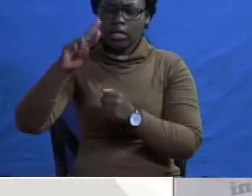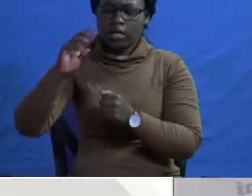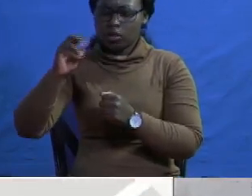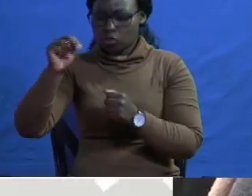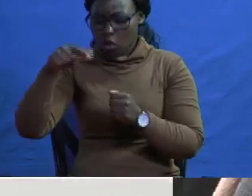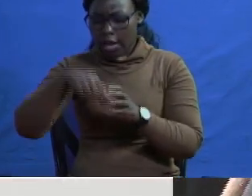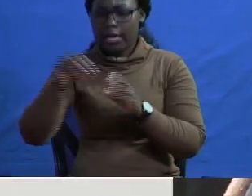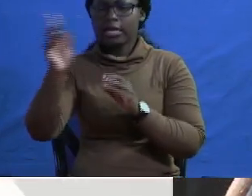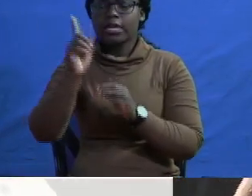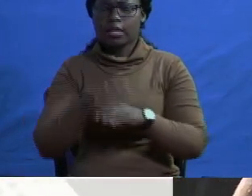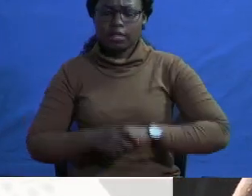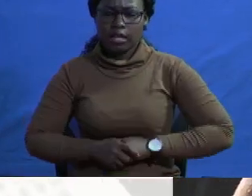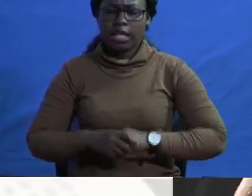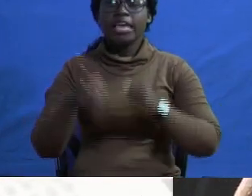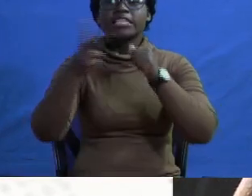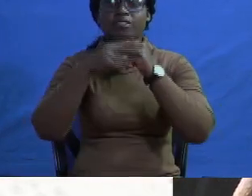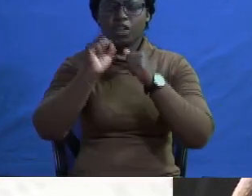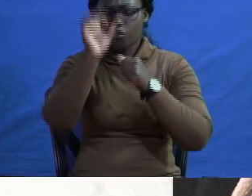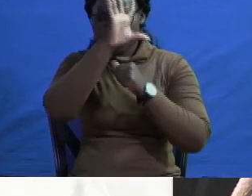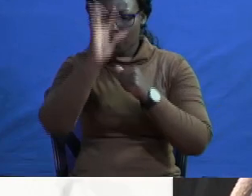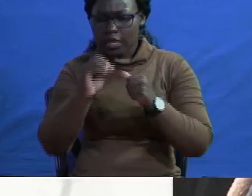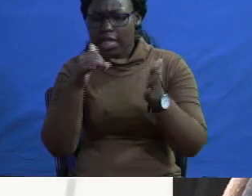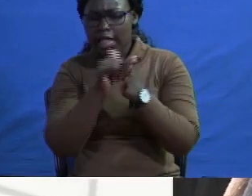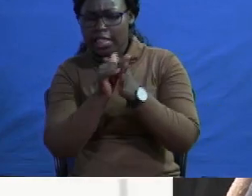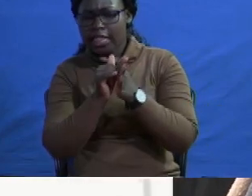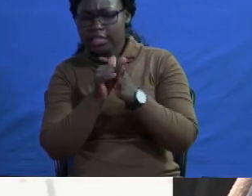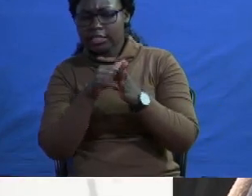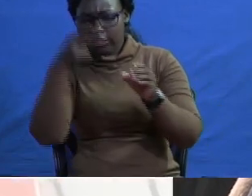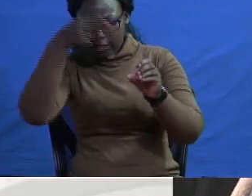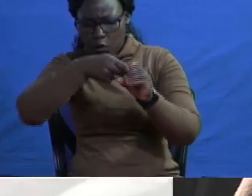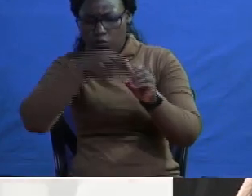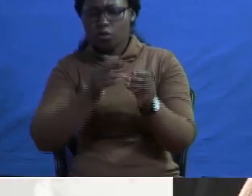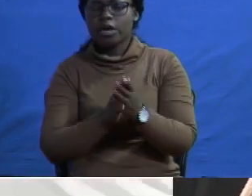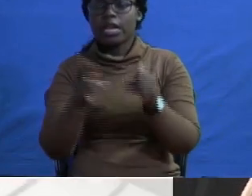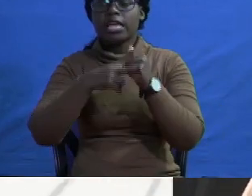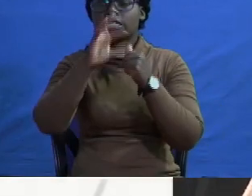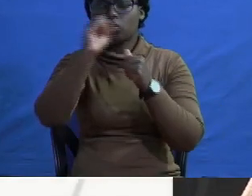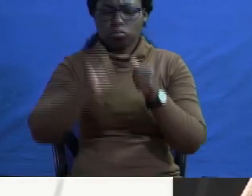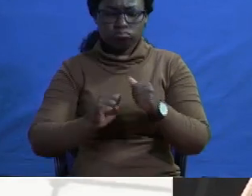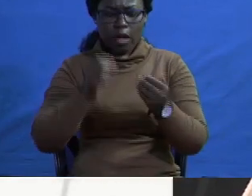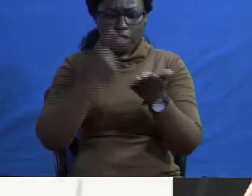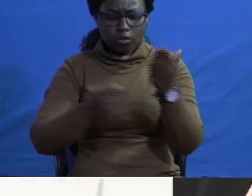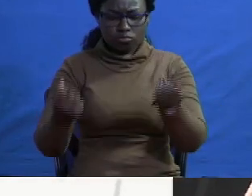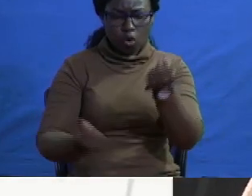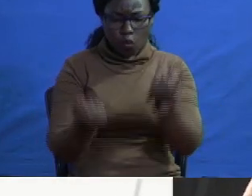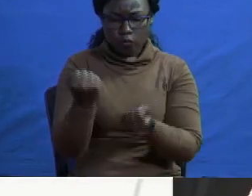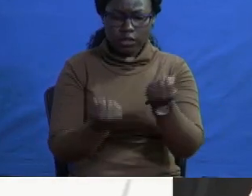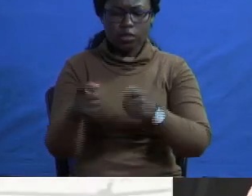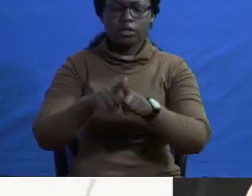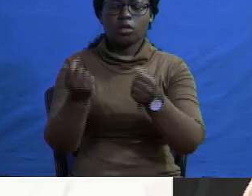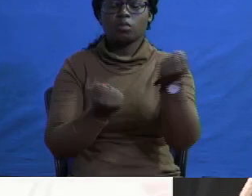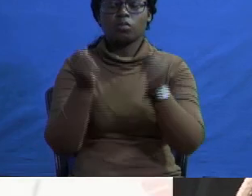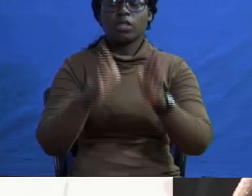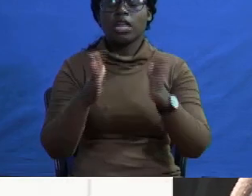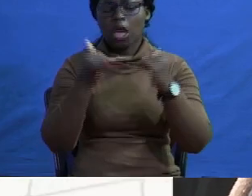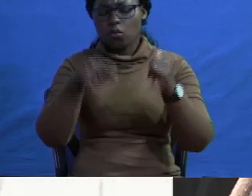in Nairobi. 75% hiyo imekuwa fuel. 25% gharama ya gari na mshahara ya dereva. Hakika